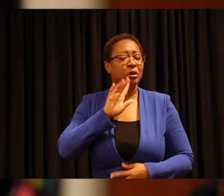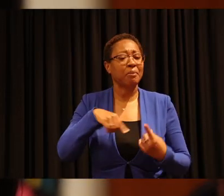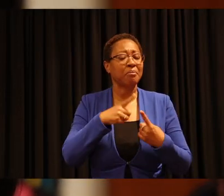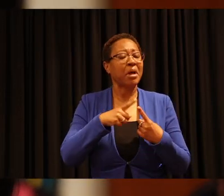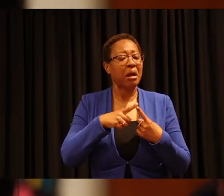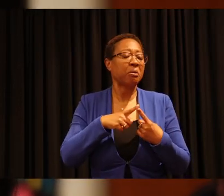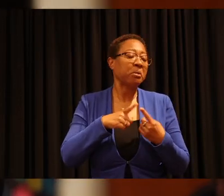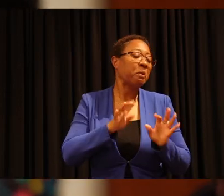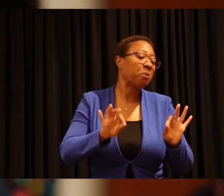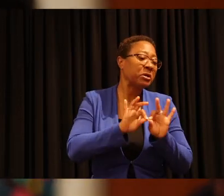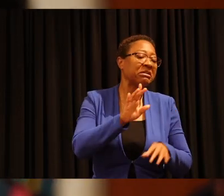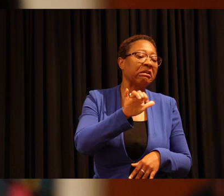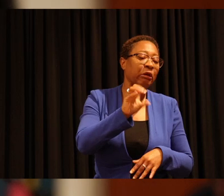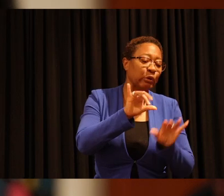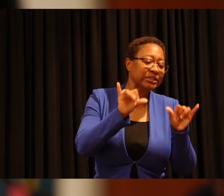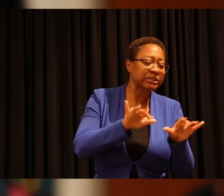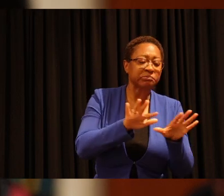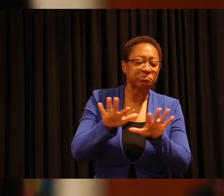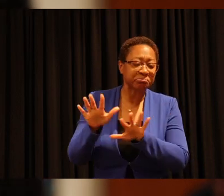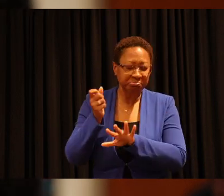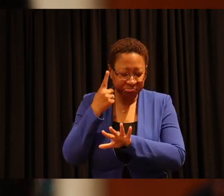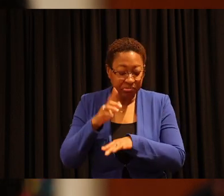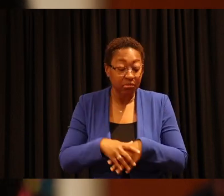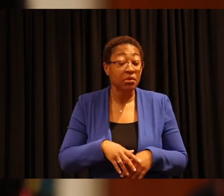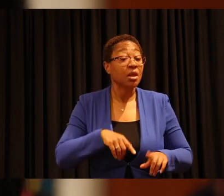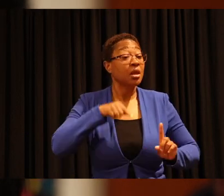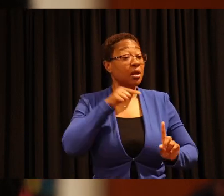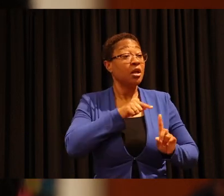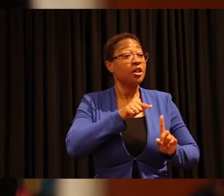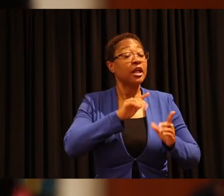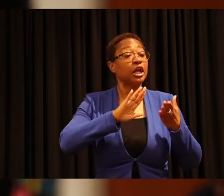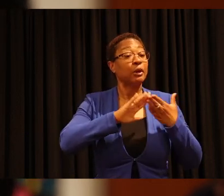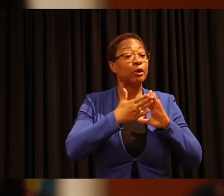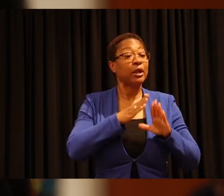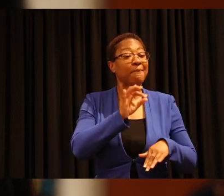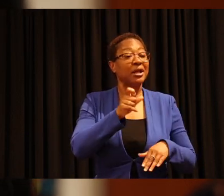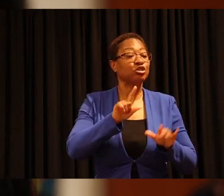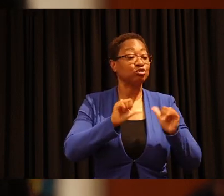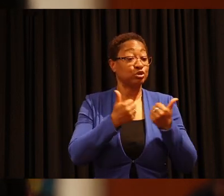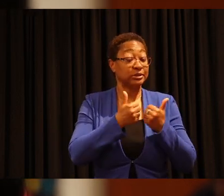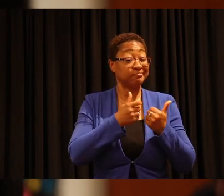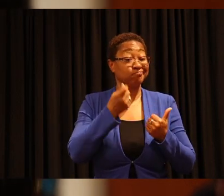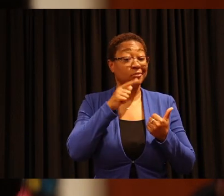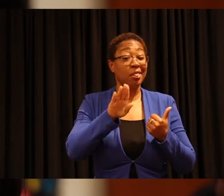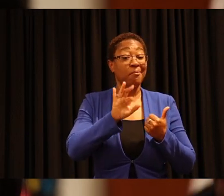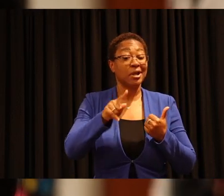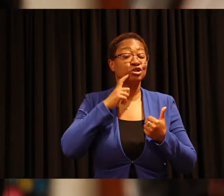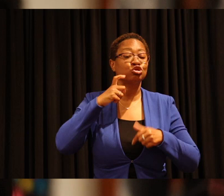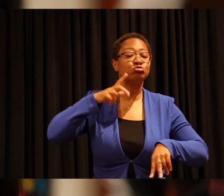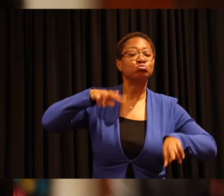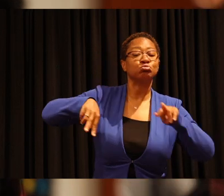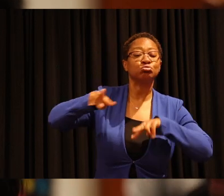of the ecosystem. And at the Community Bankers Association, are the banks that you are overseeing